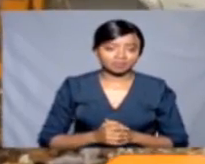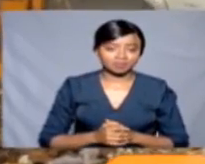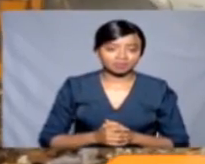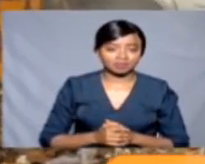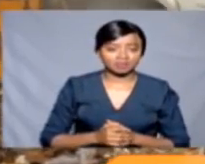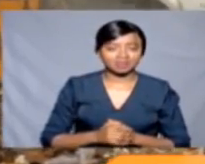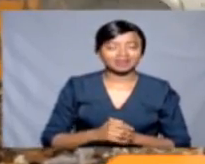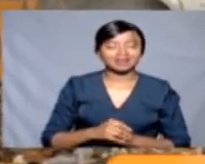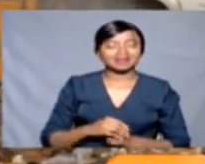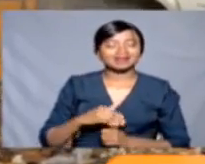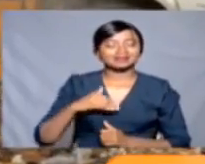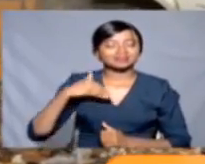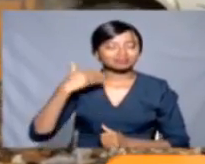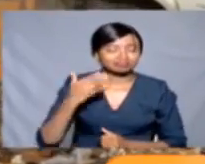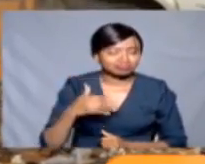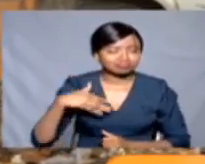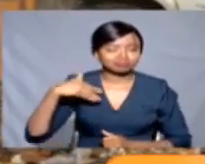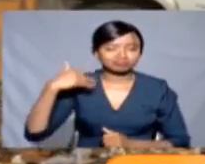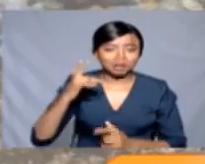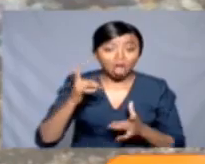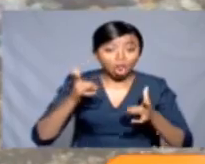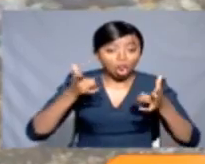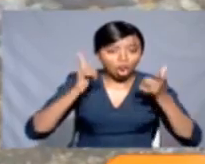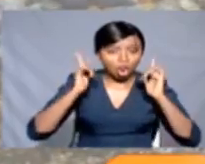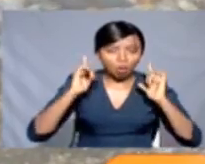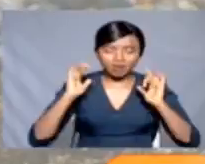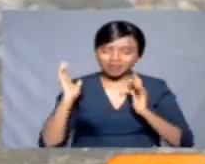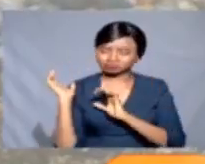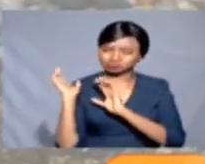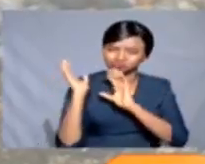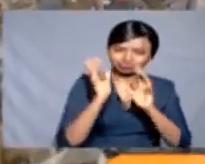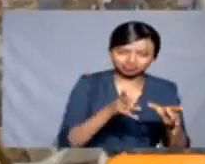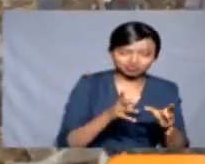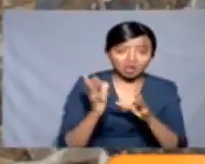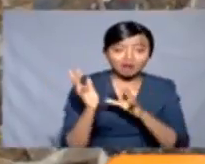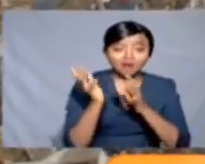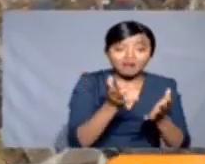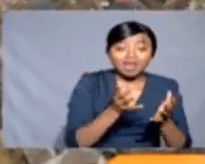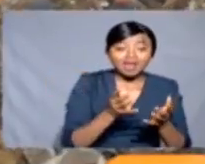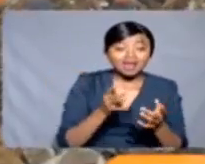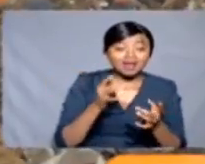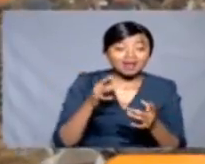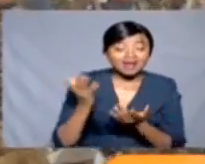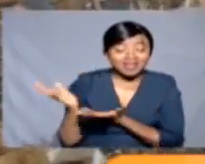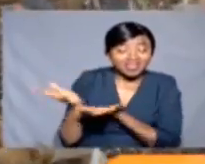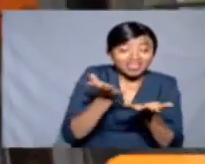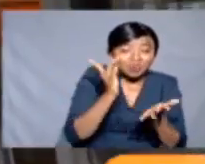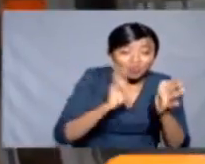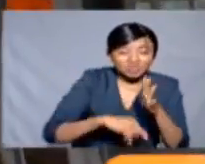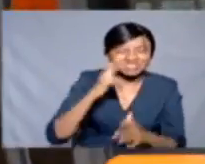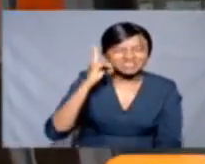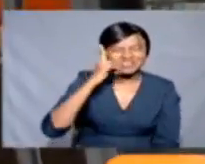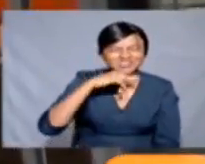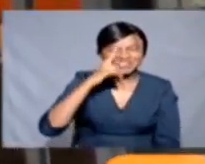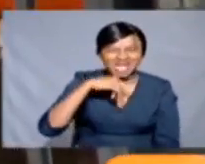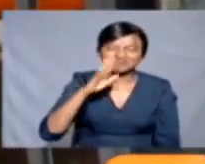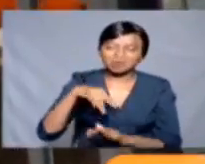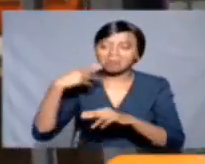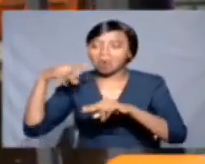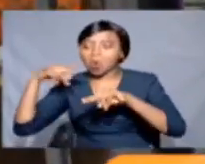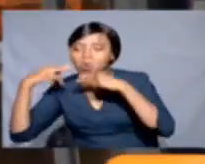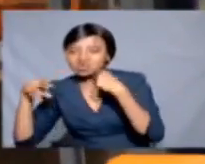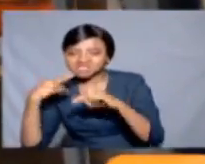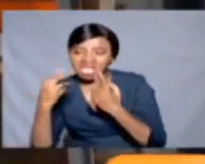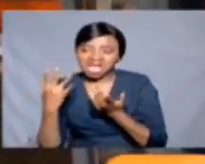Every single day, hundreds of trucks arrive with garbage from the city's affluent district and its hotels and